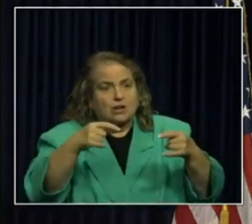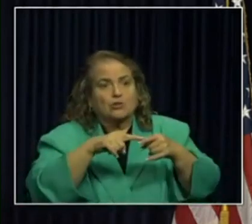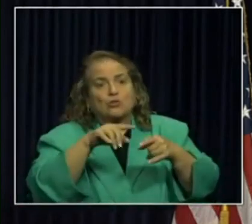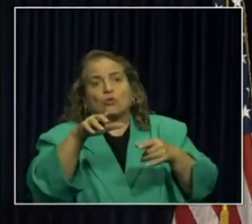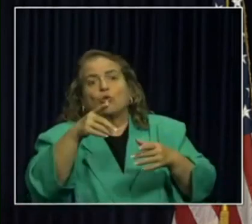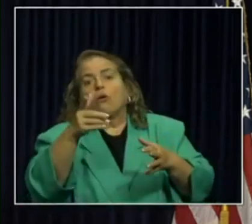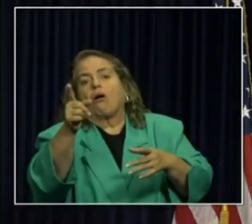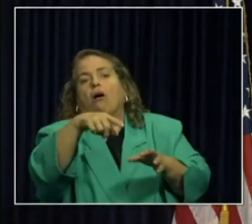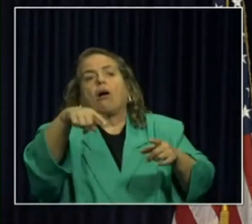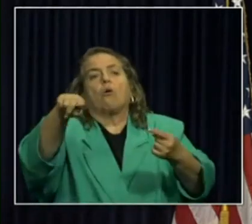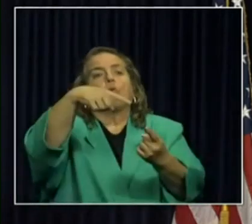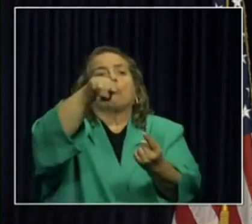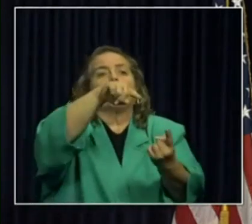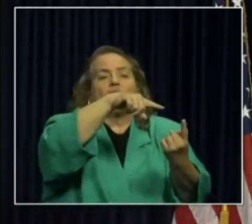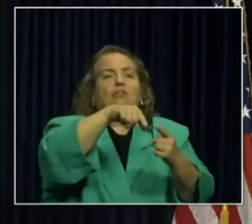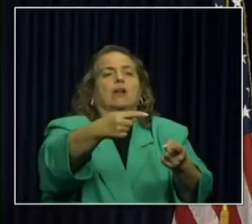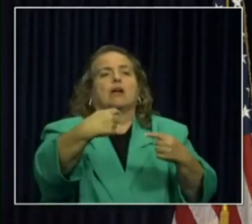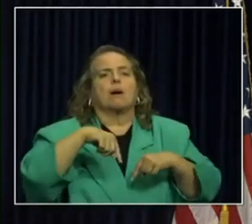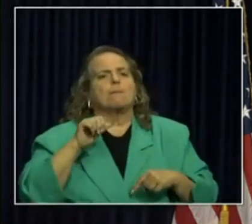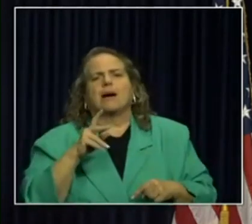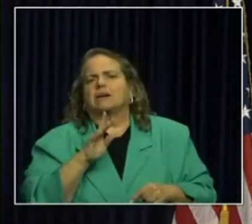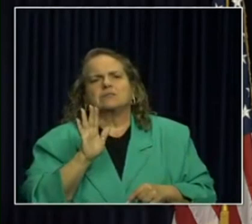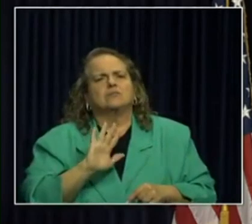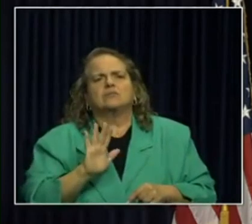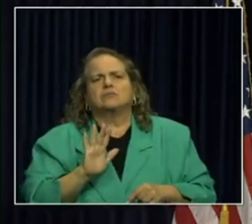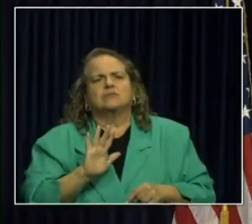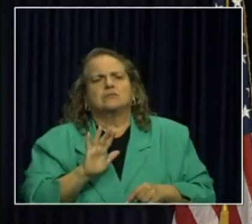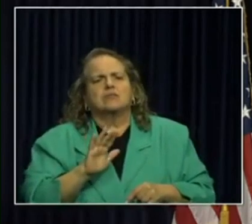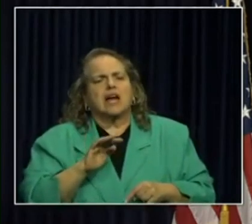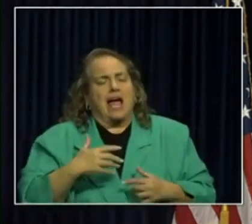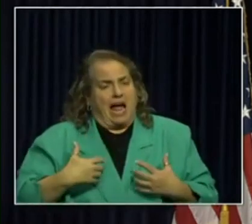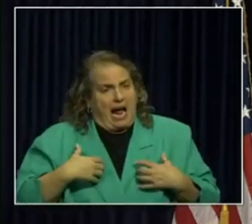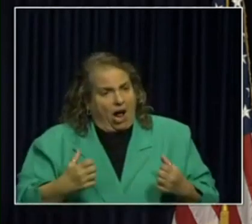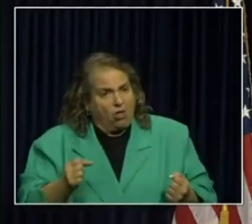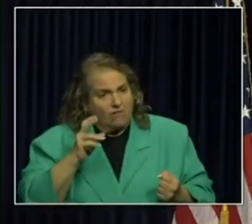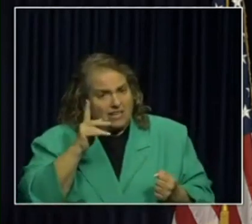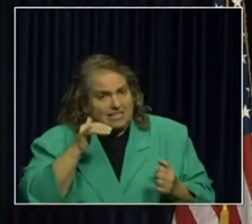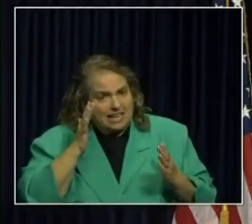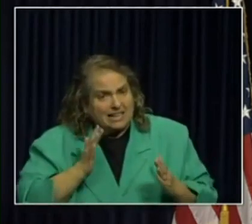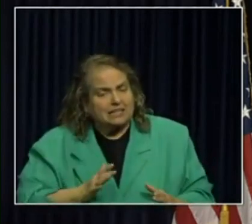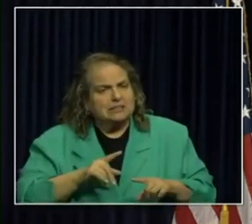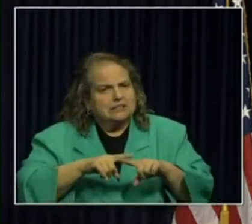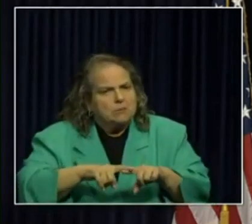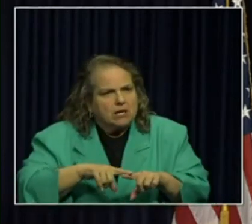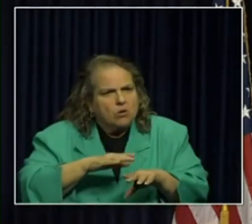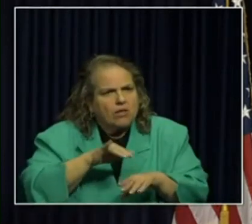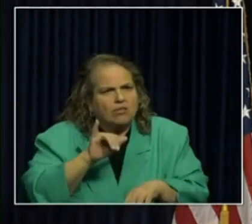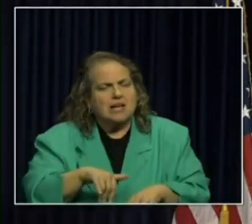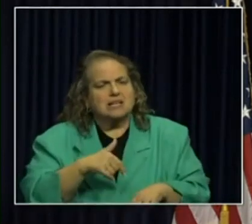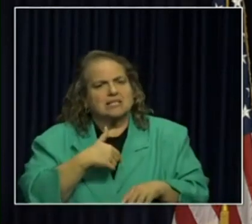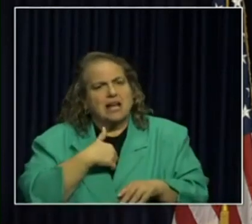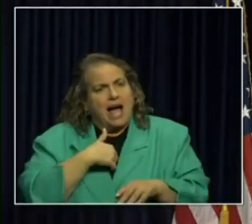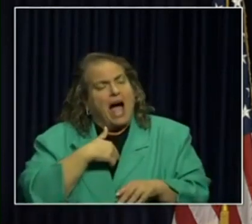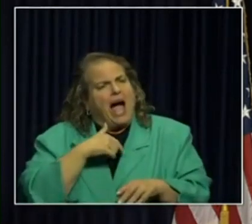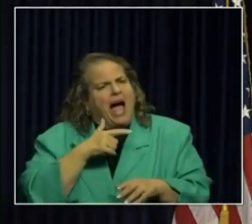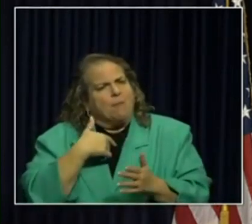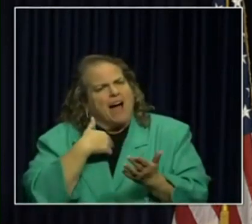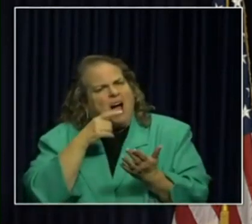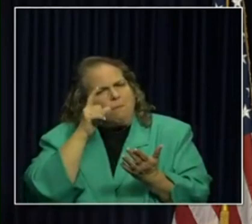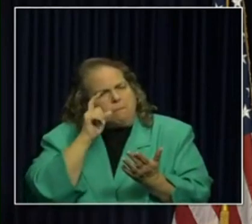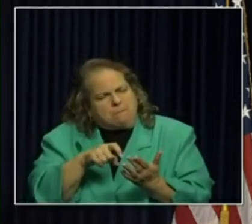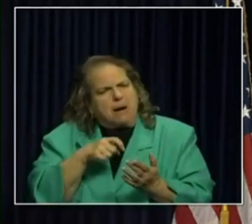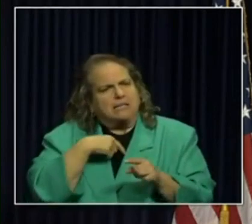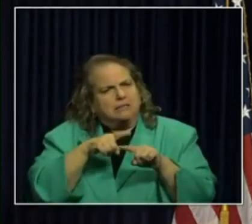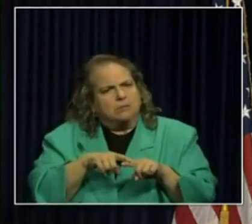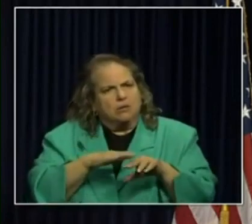numerous Kentuckians depend on it. I'm counting on you, but I also believe in you. I know we can do this. We're just going to have to dig